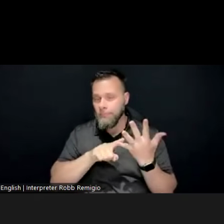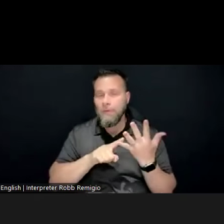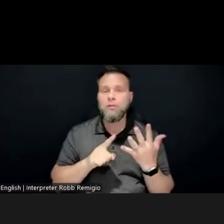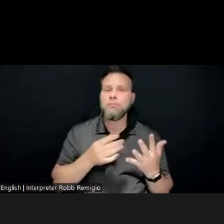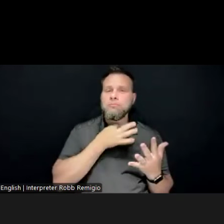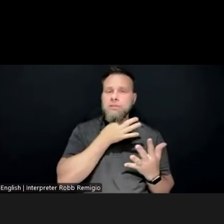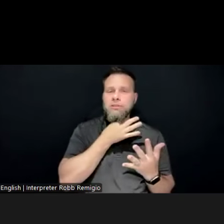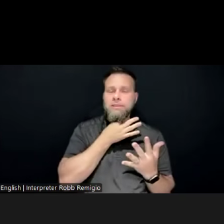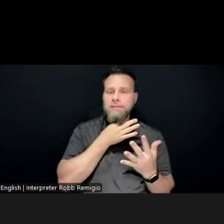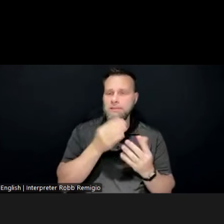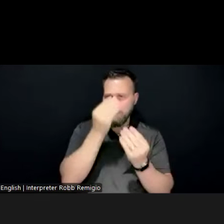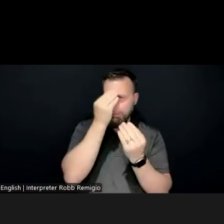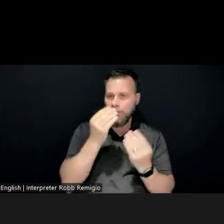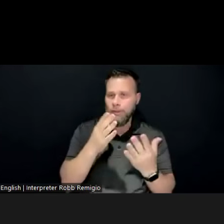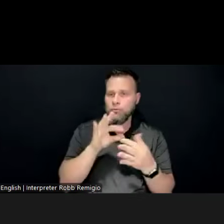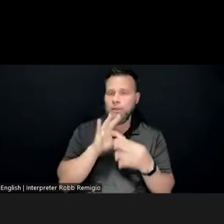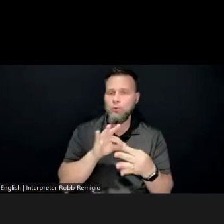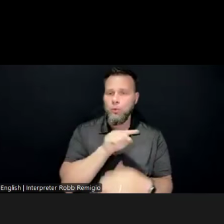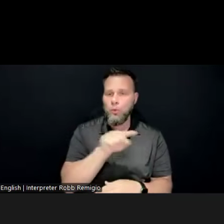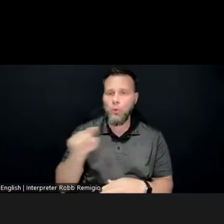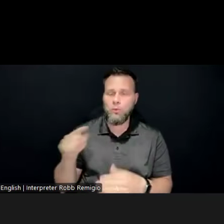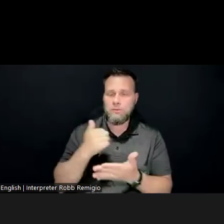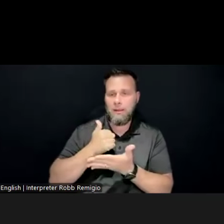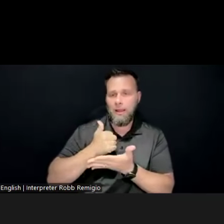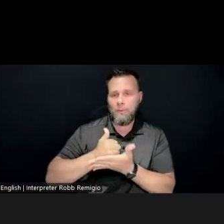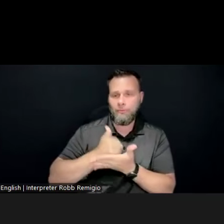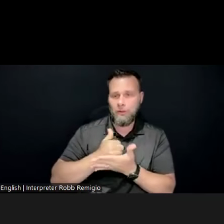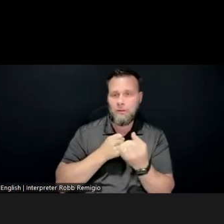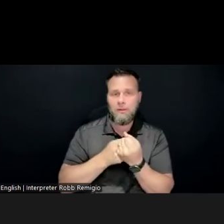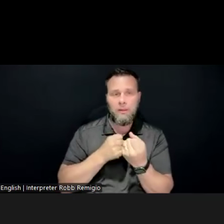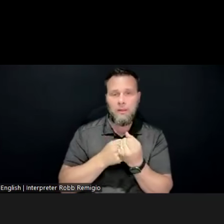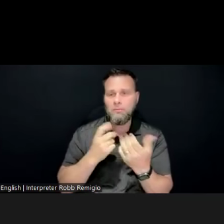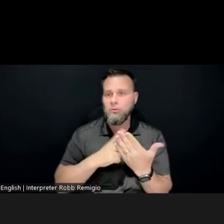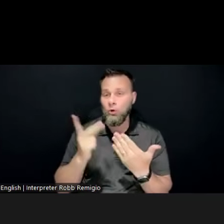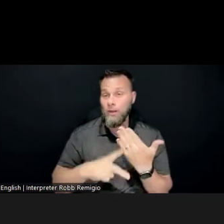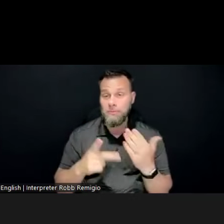those helpful programs statewide, and whether that's